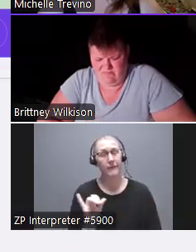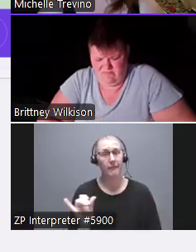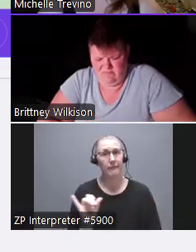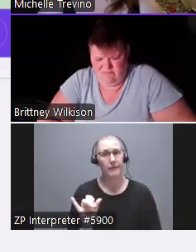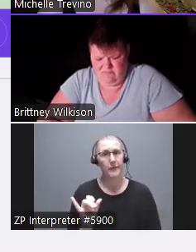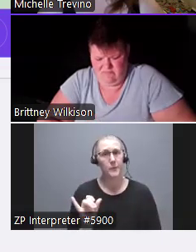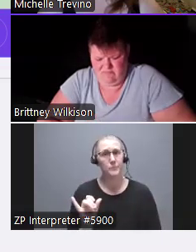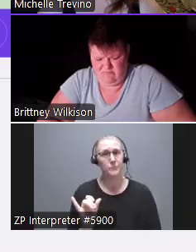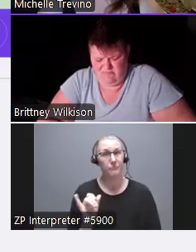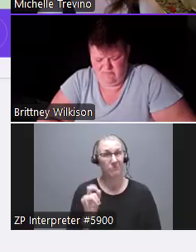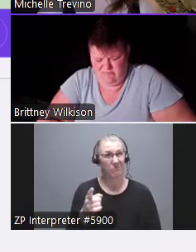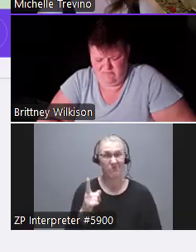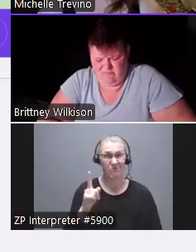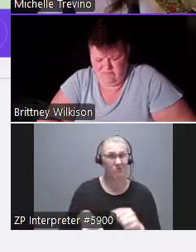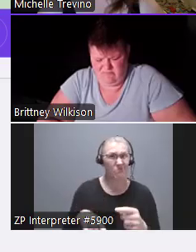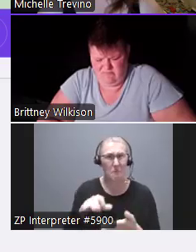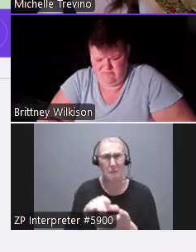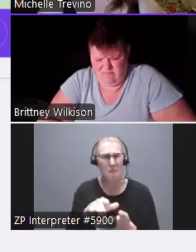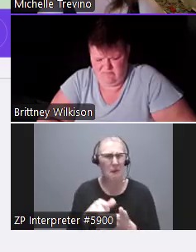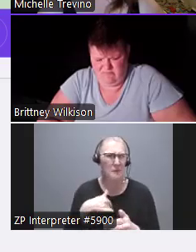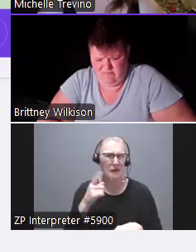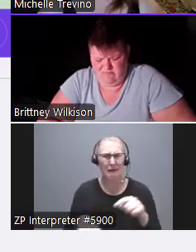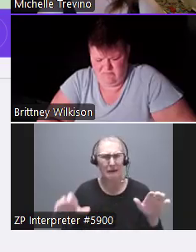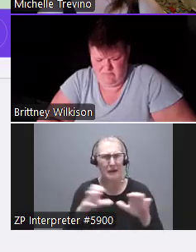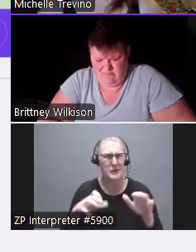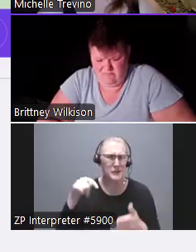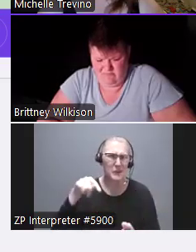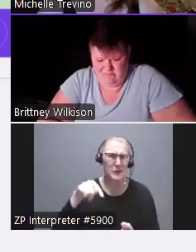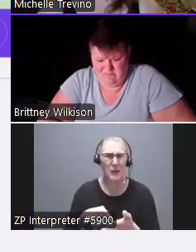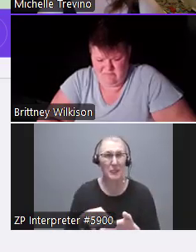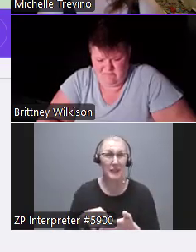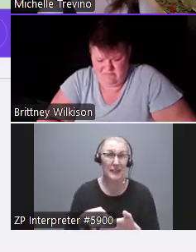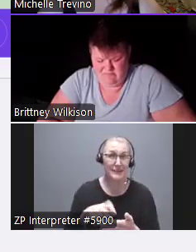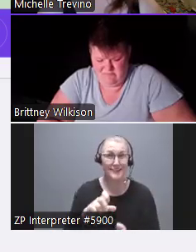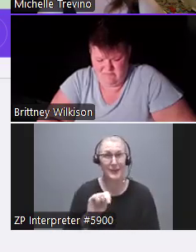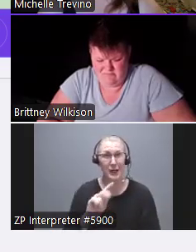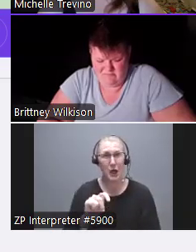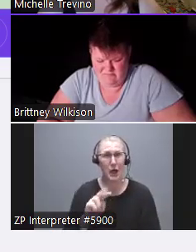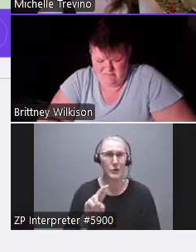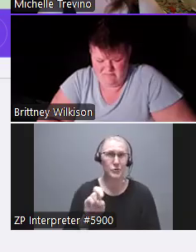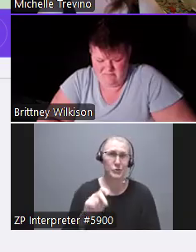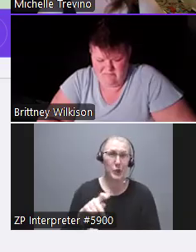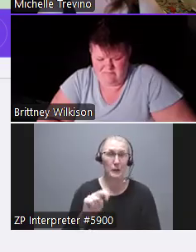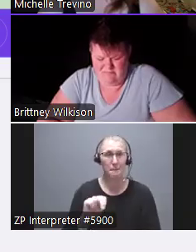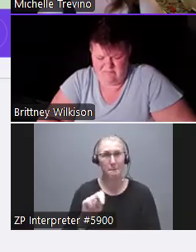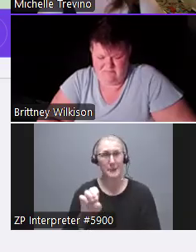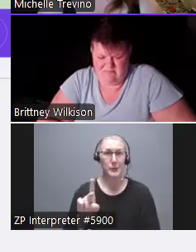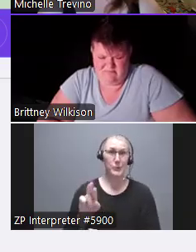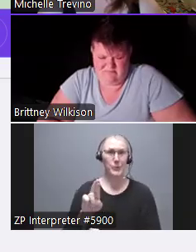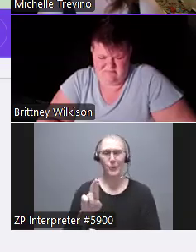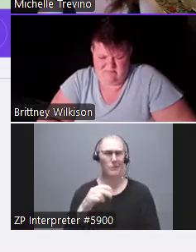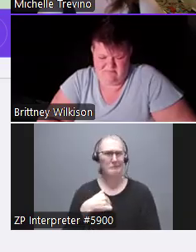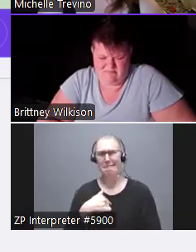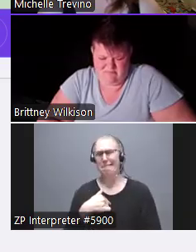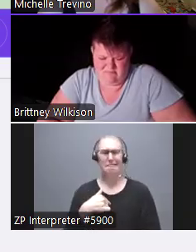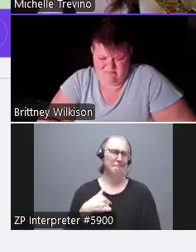you couldn't do it, right? Being an entrepreneur isn't something that you can do. What I